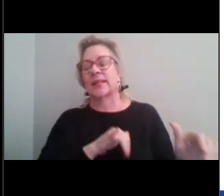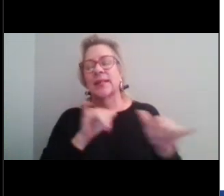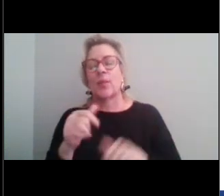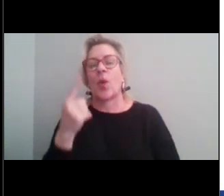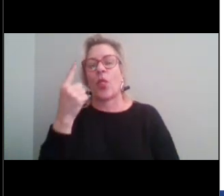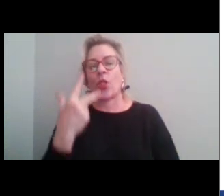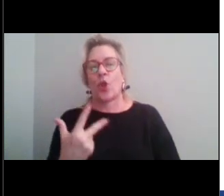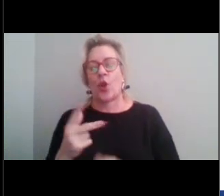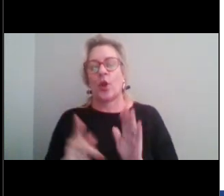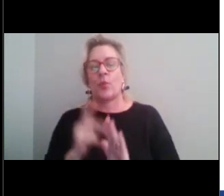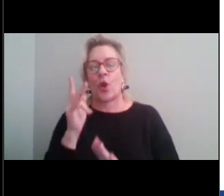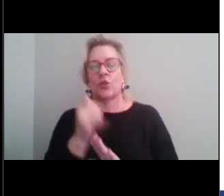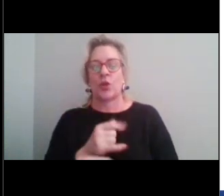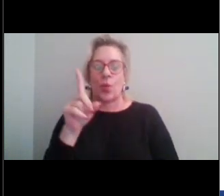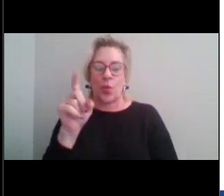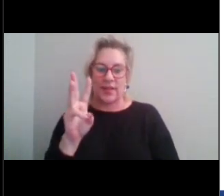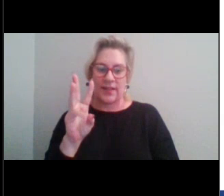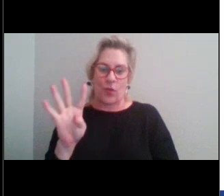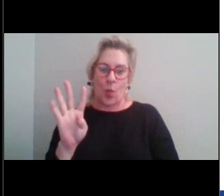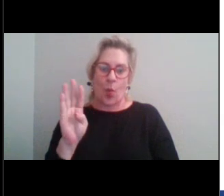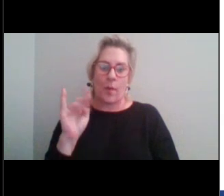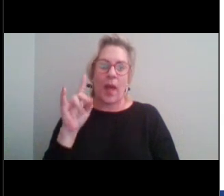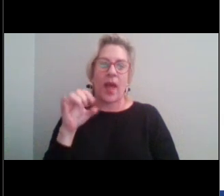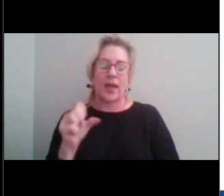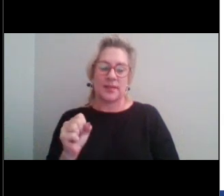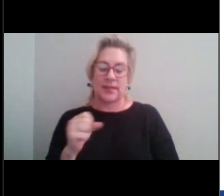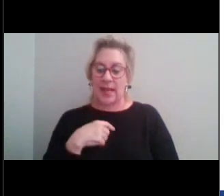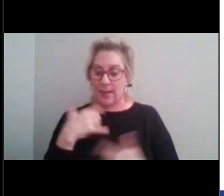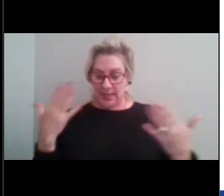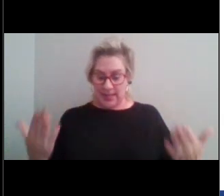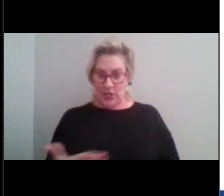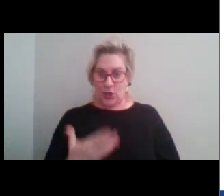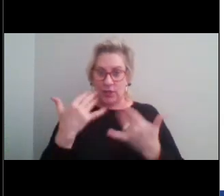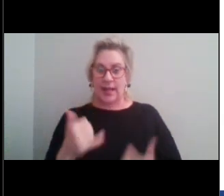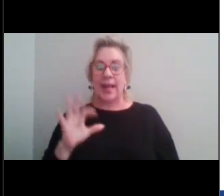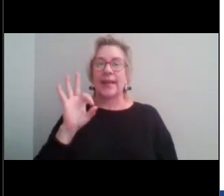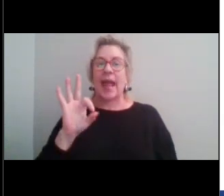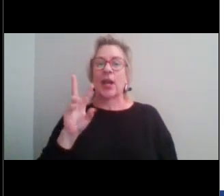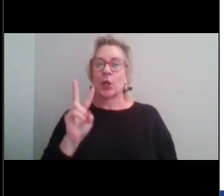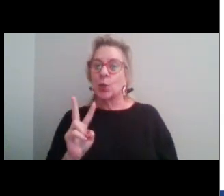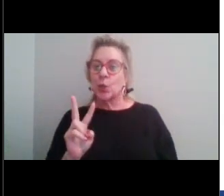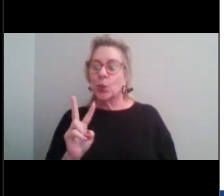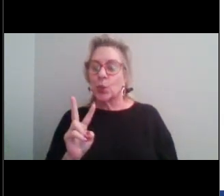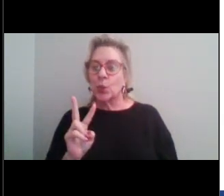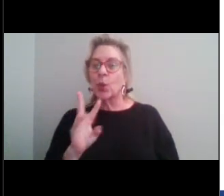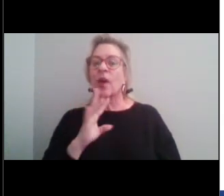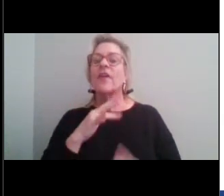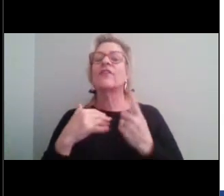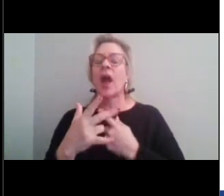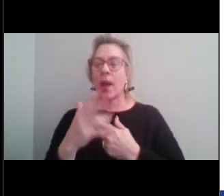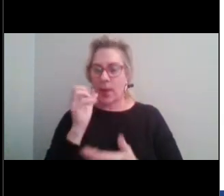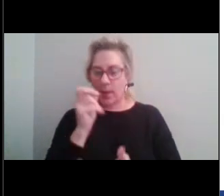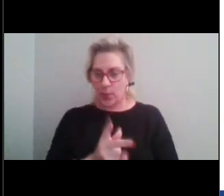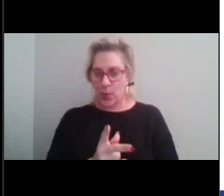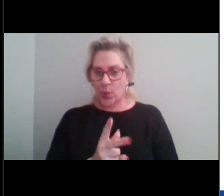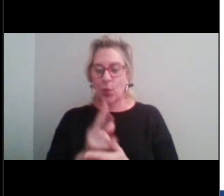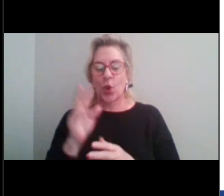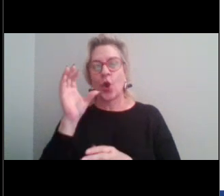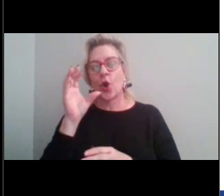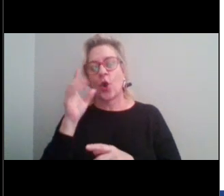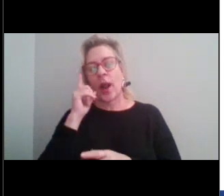project, 164 miles. As I'm standing here today, 92 of those miles are environmentally cleared. We're looking for the